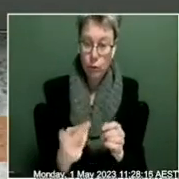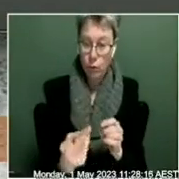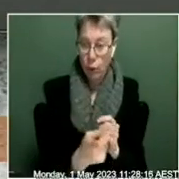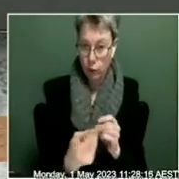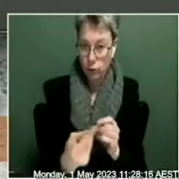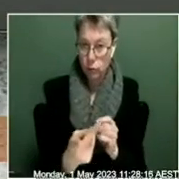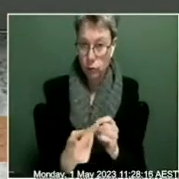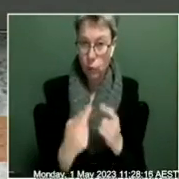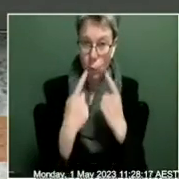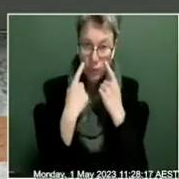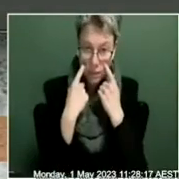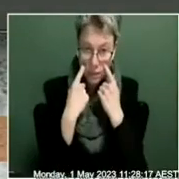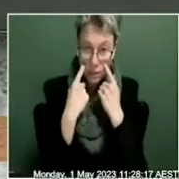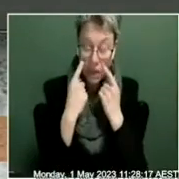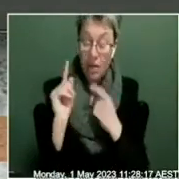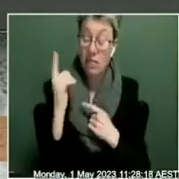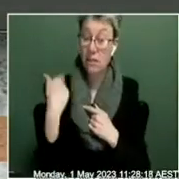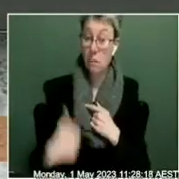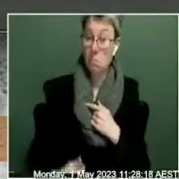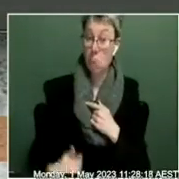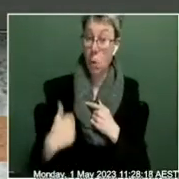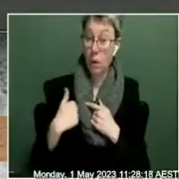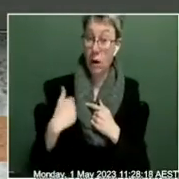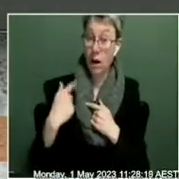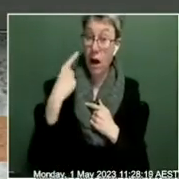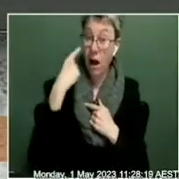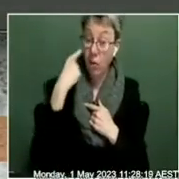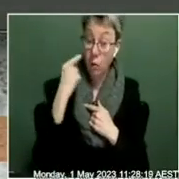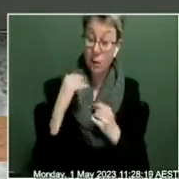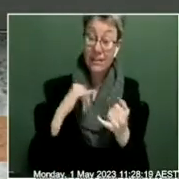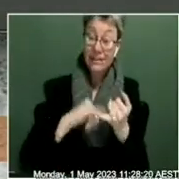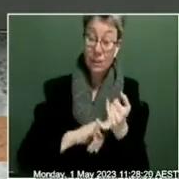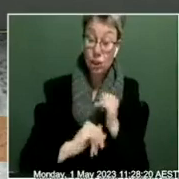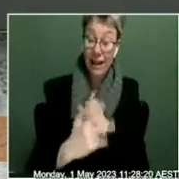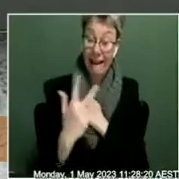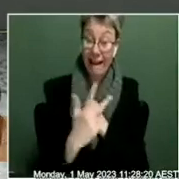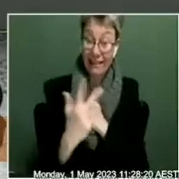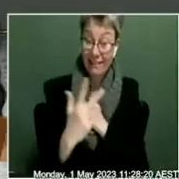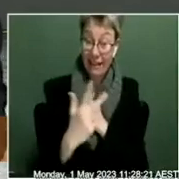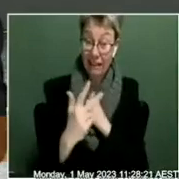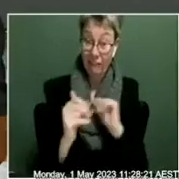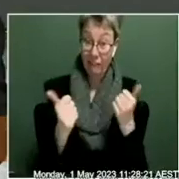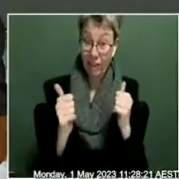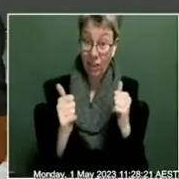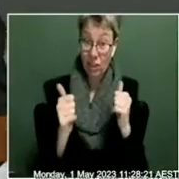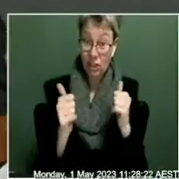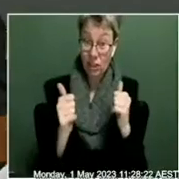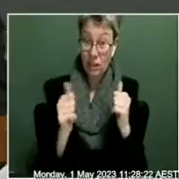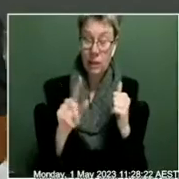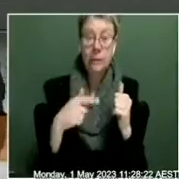as it turns out, they are not resolved. And as a result, there has been...